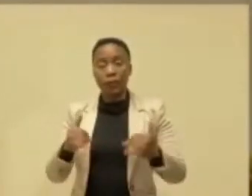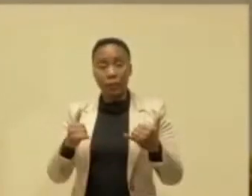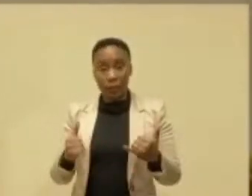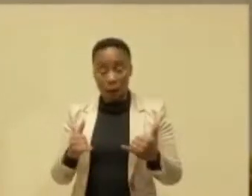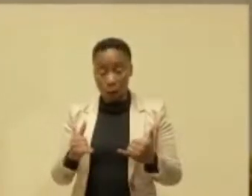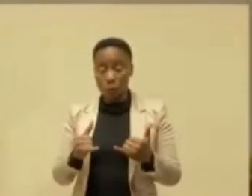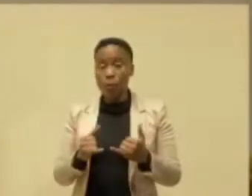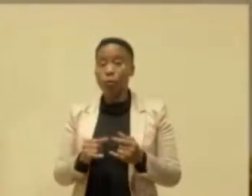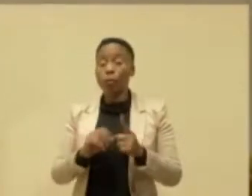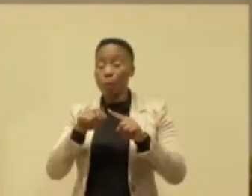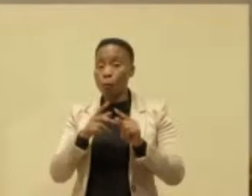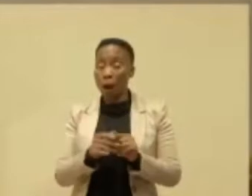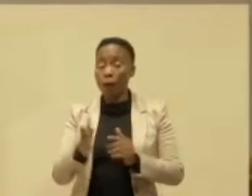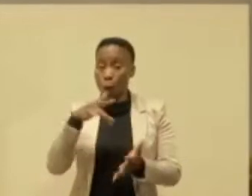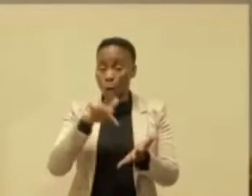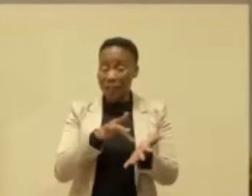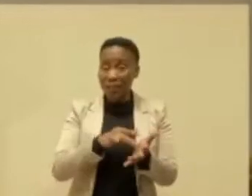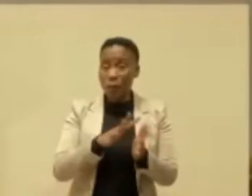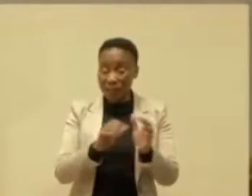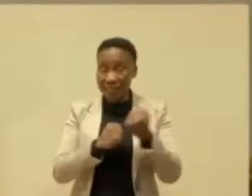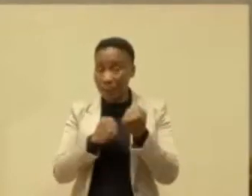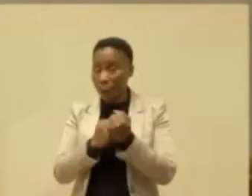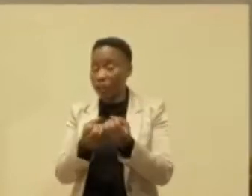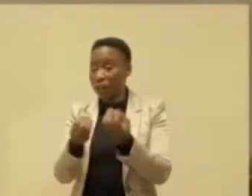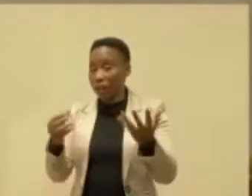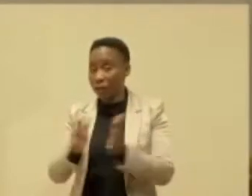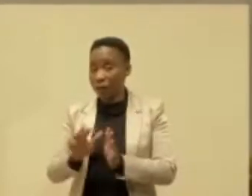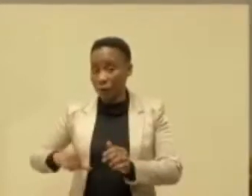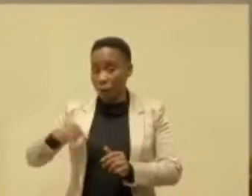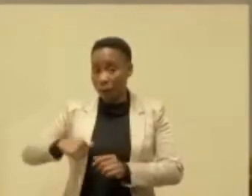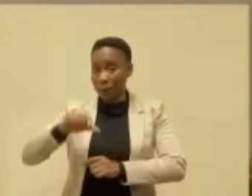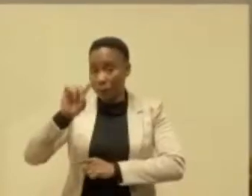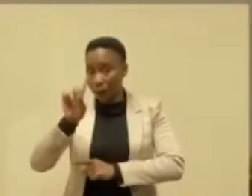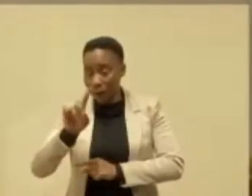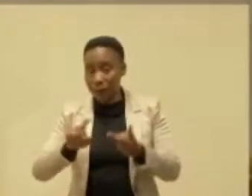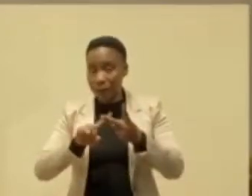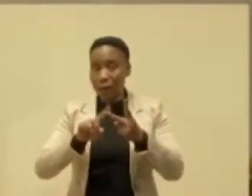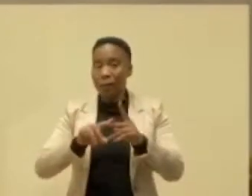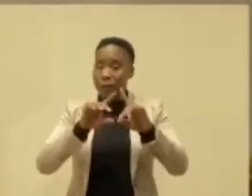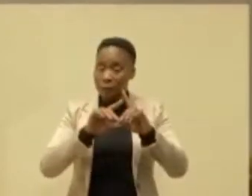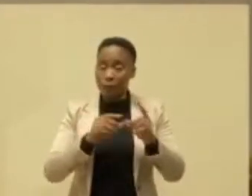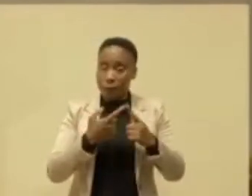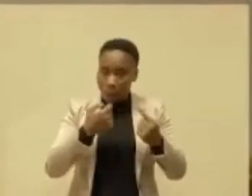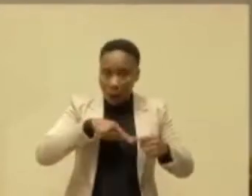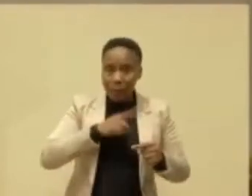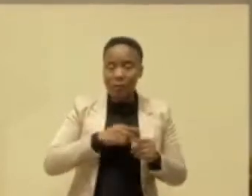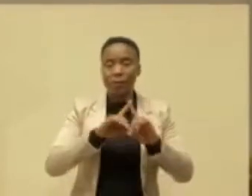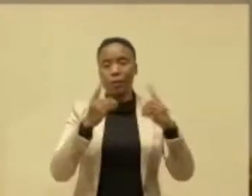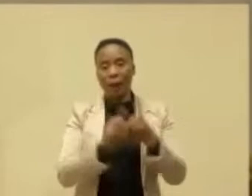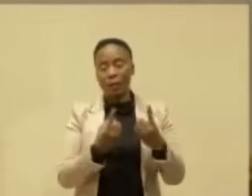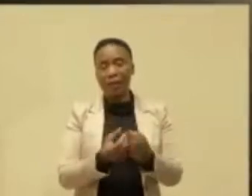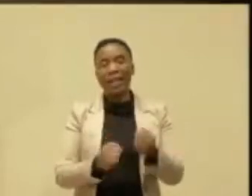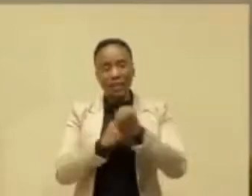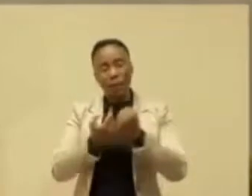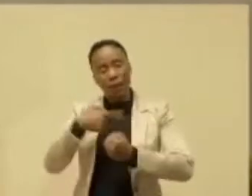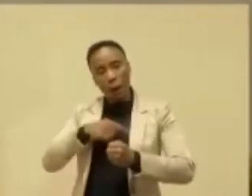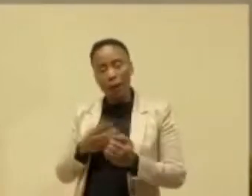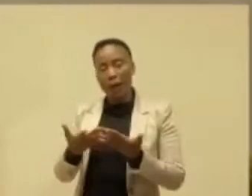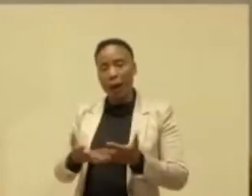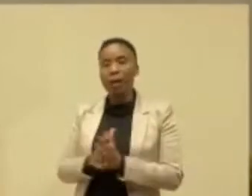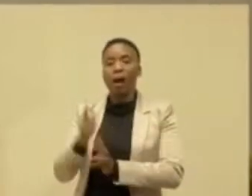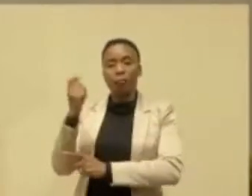in context of the support that we give to municipalities as a department and also in our support committees